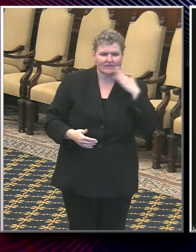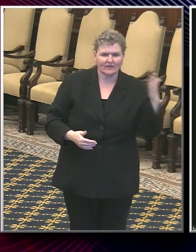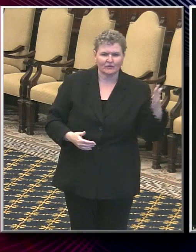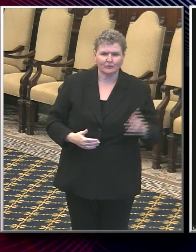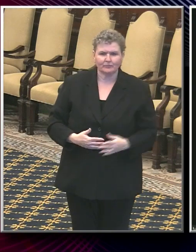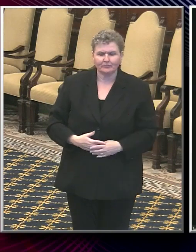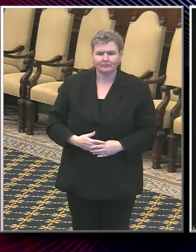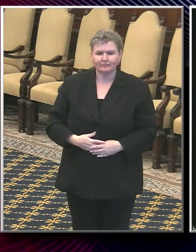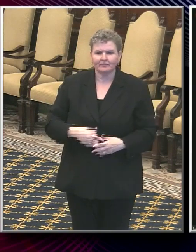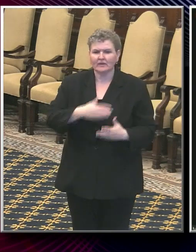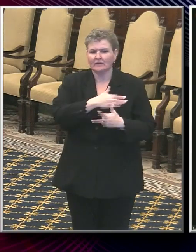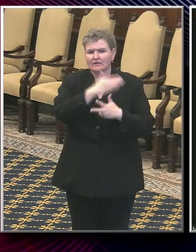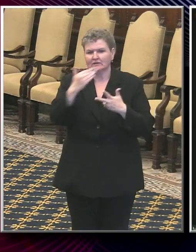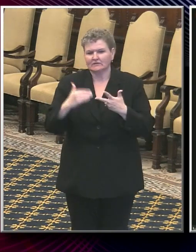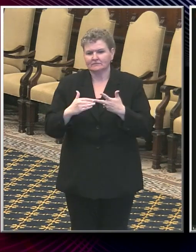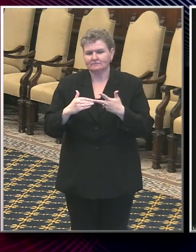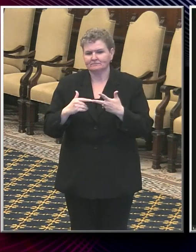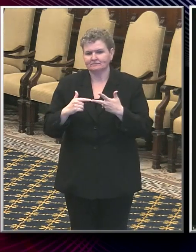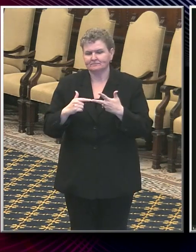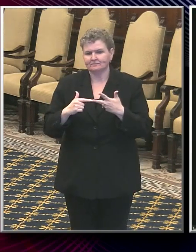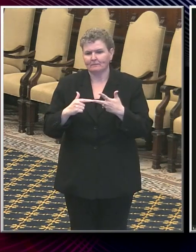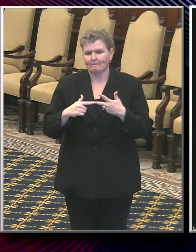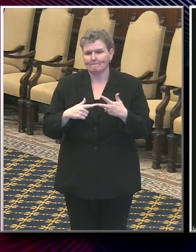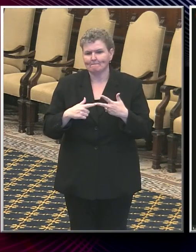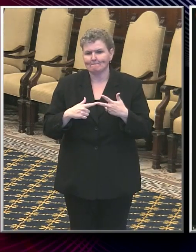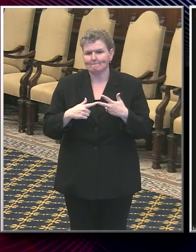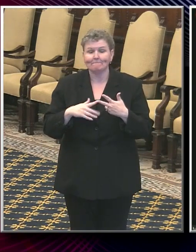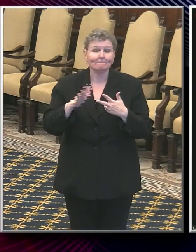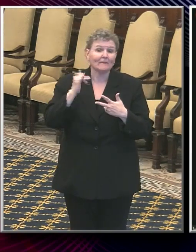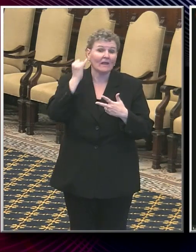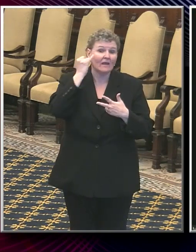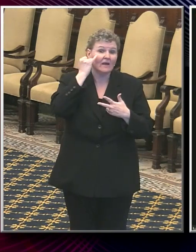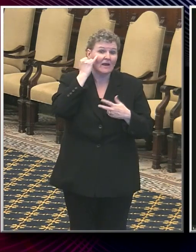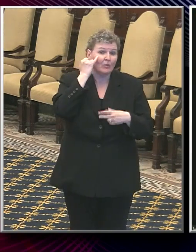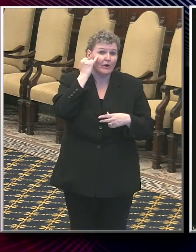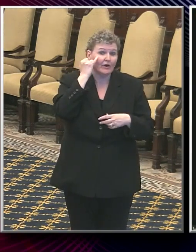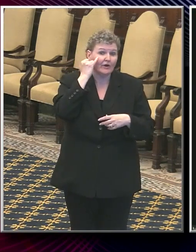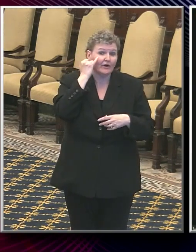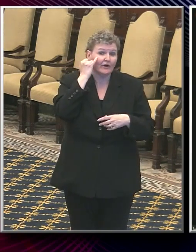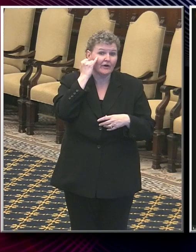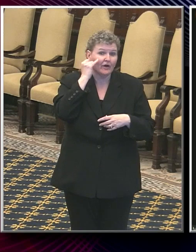Thank you, Howard. Now let's go to the Inquirer's Laura McChrystal.